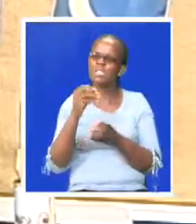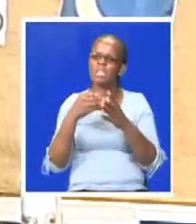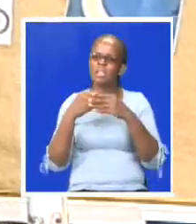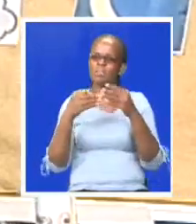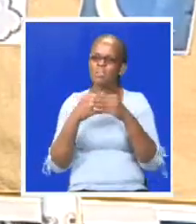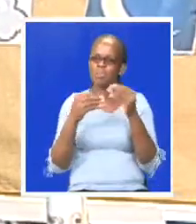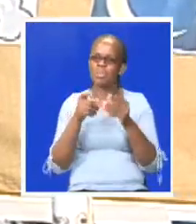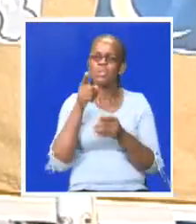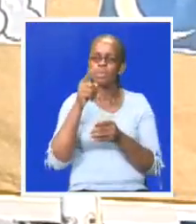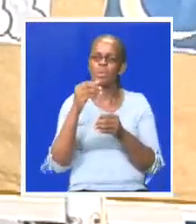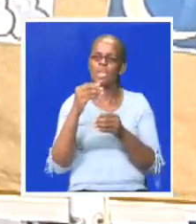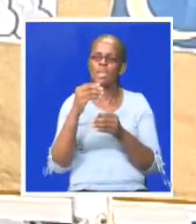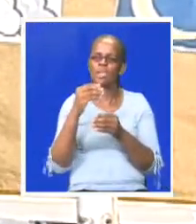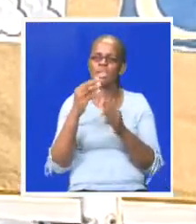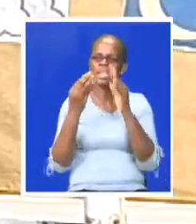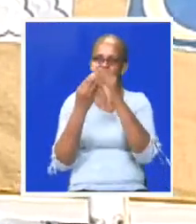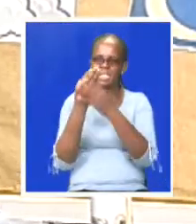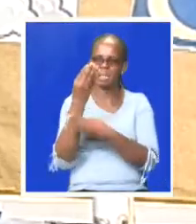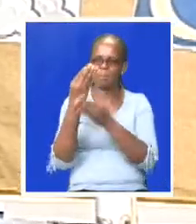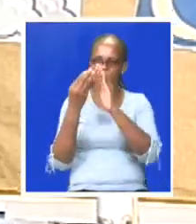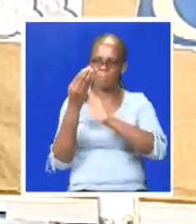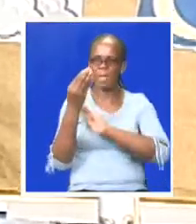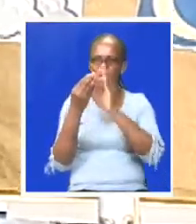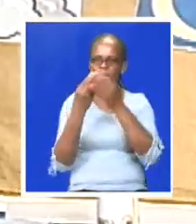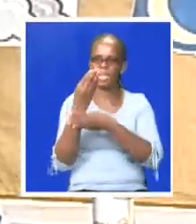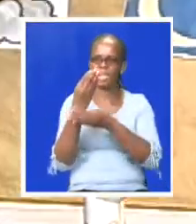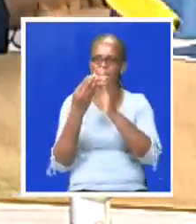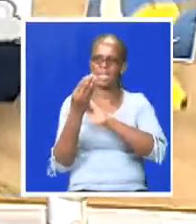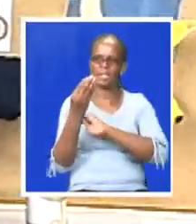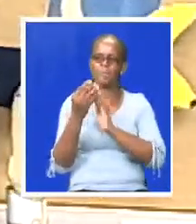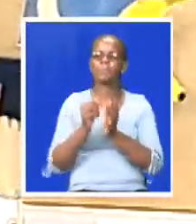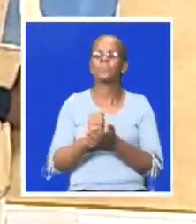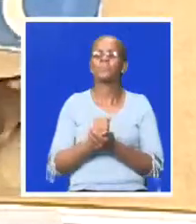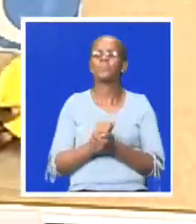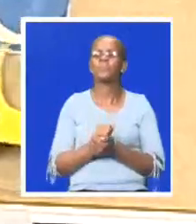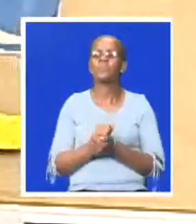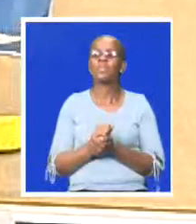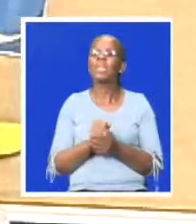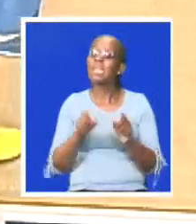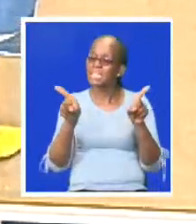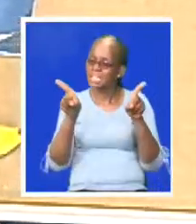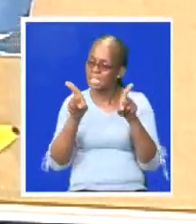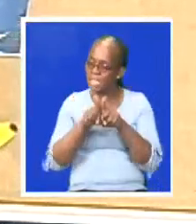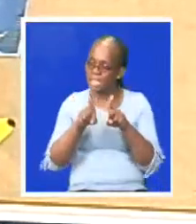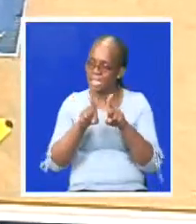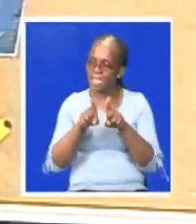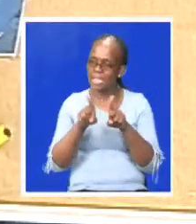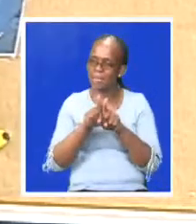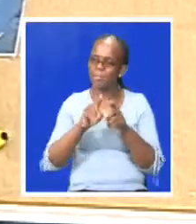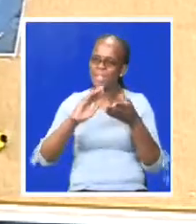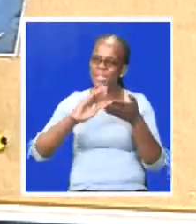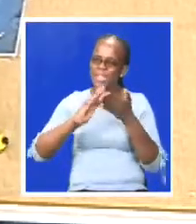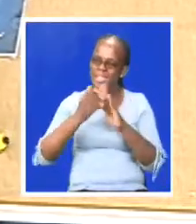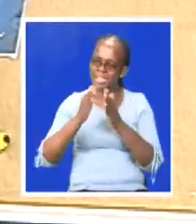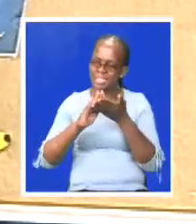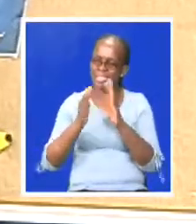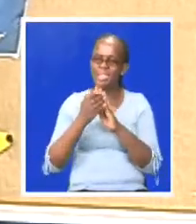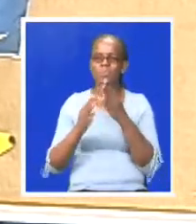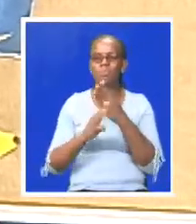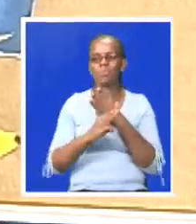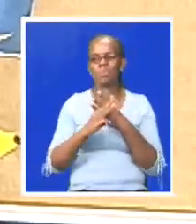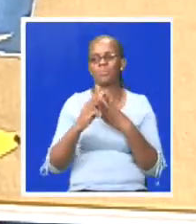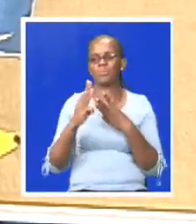Yes, it is a banana. It is a banana. Yes, and the banana is in the crescent shape. It